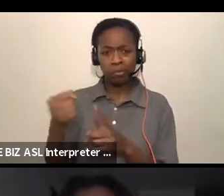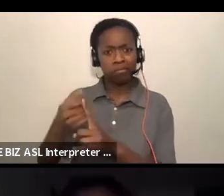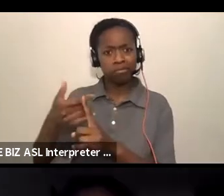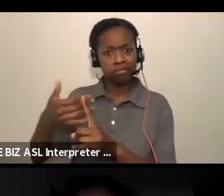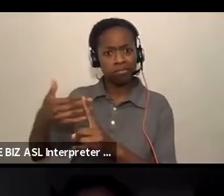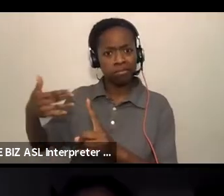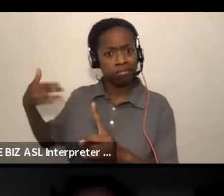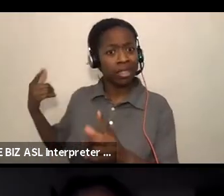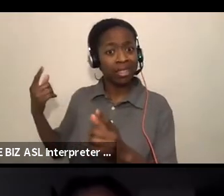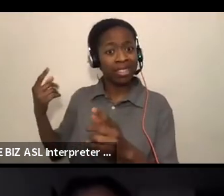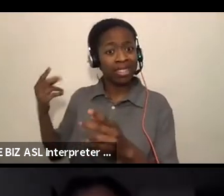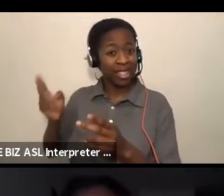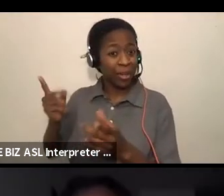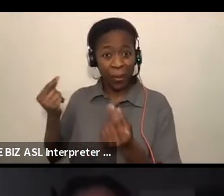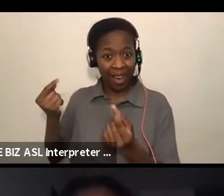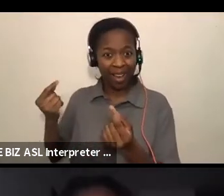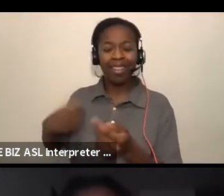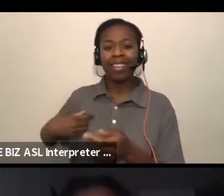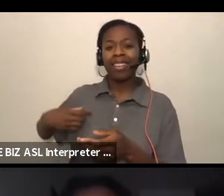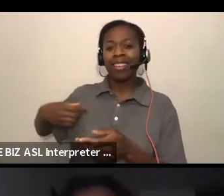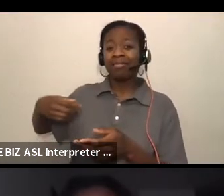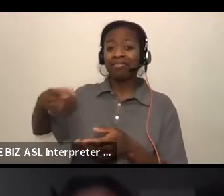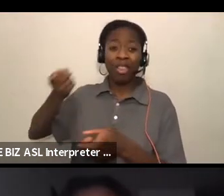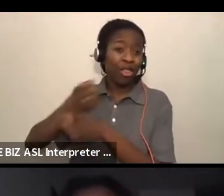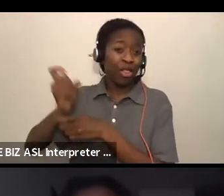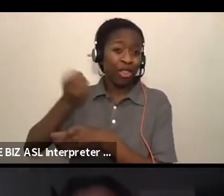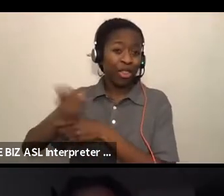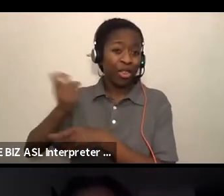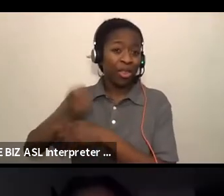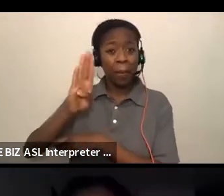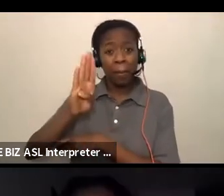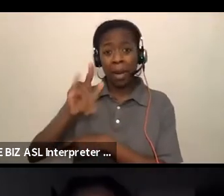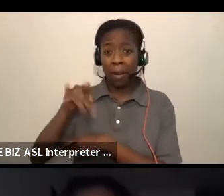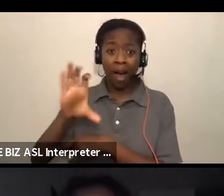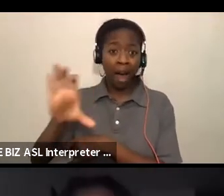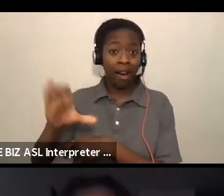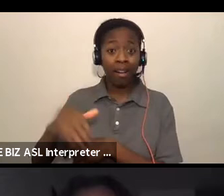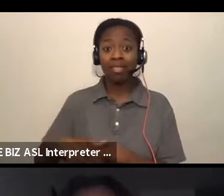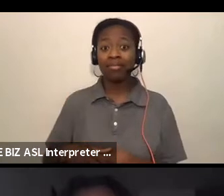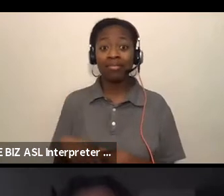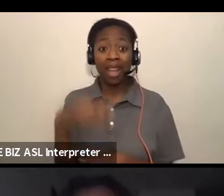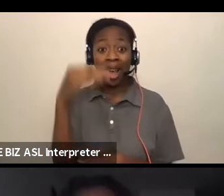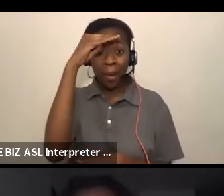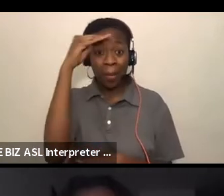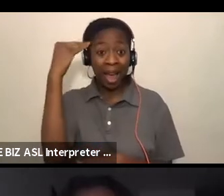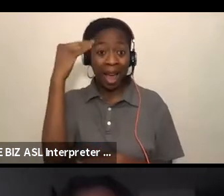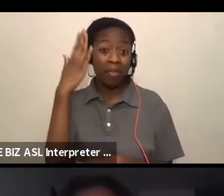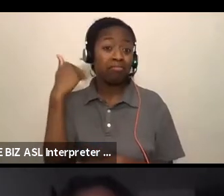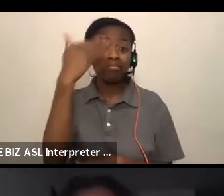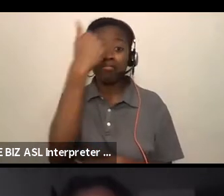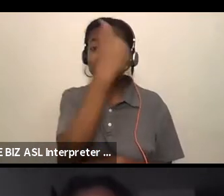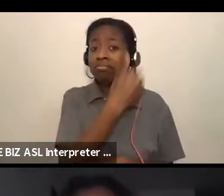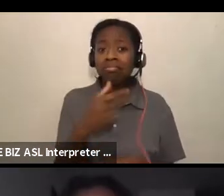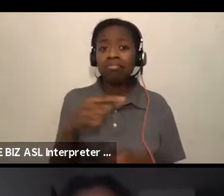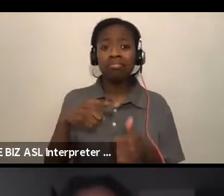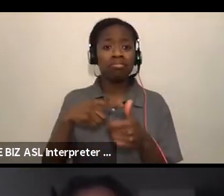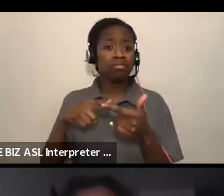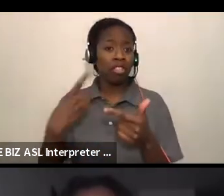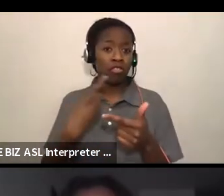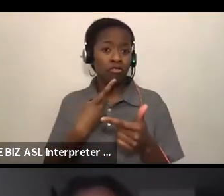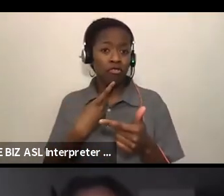about the lives of people of color, from minstrel shows to Red Face with a lot of indigenous lives to like, of course, the different kinds